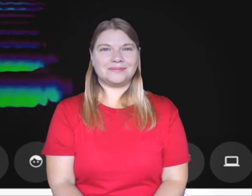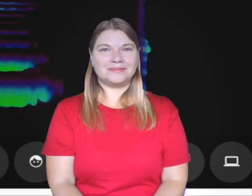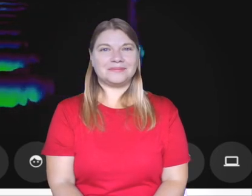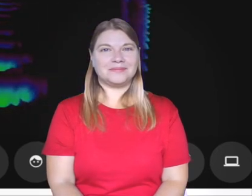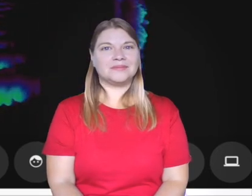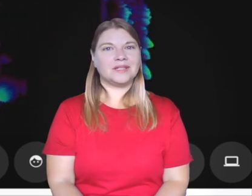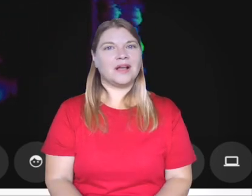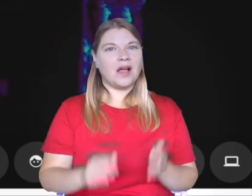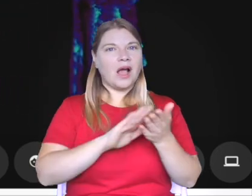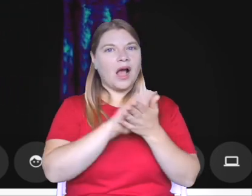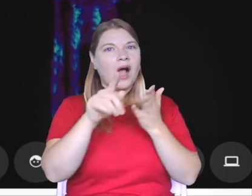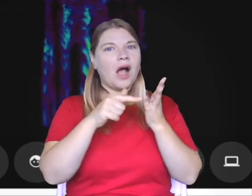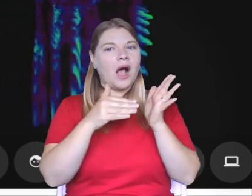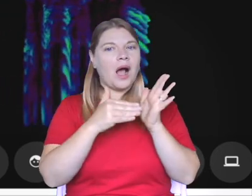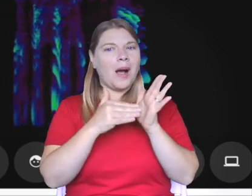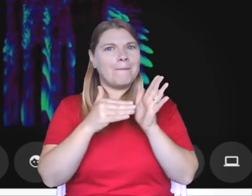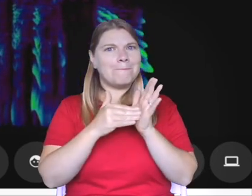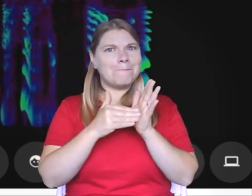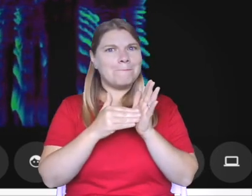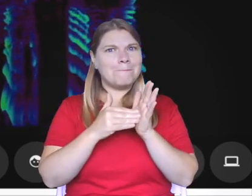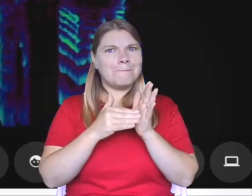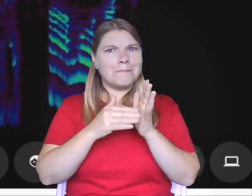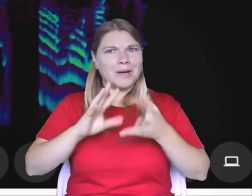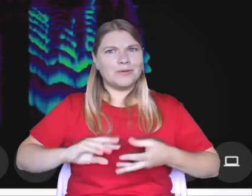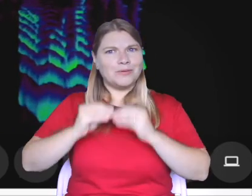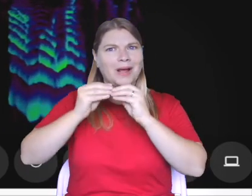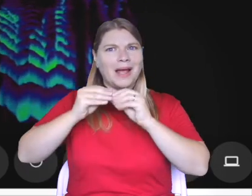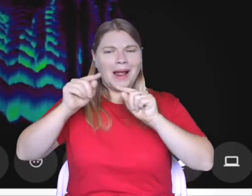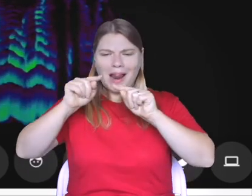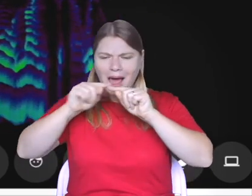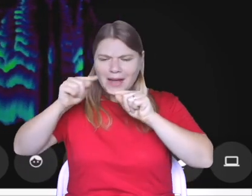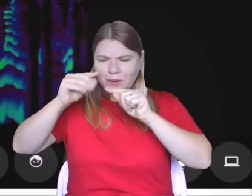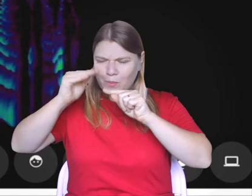Notice how a hum has far more lines to it than a whistle.